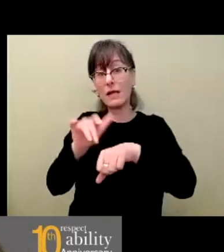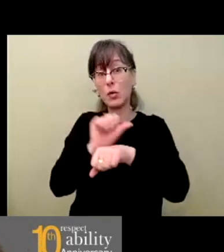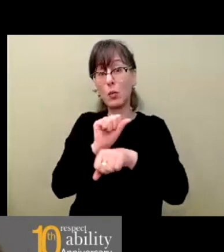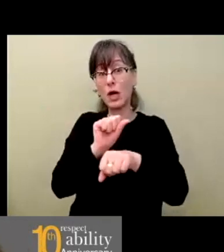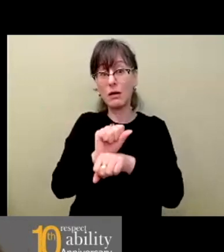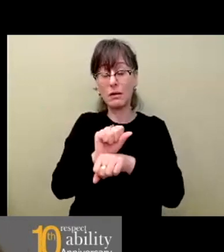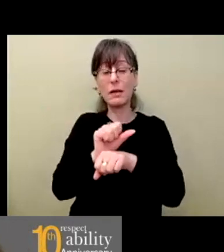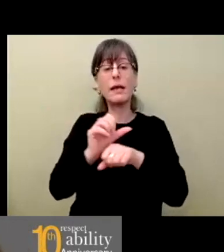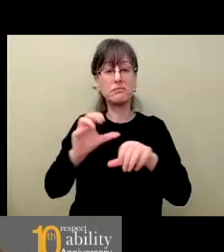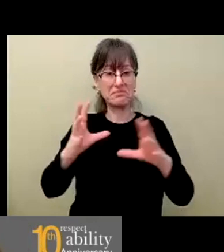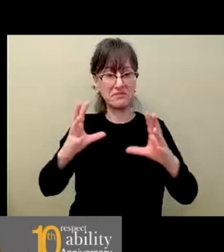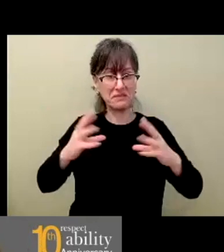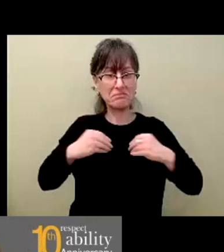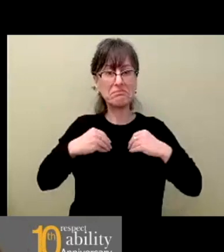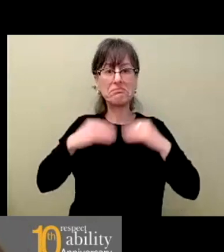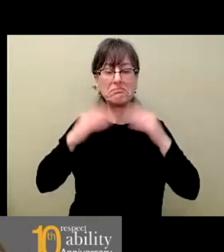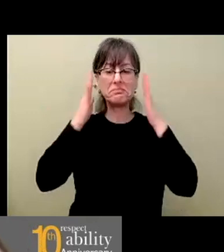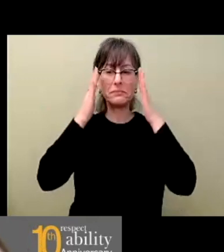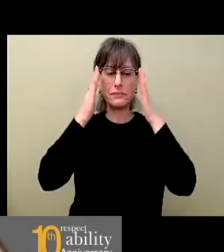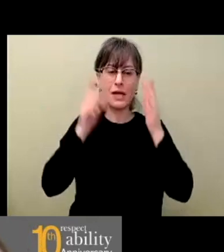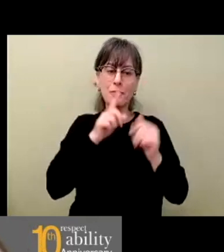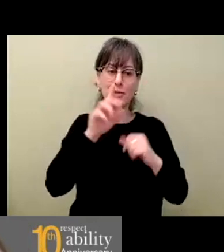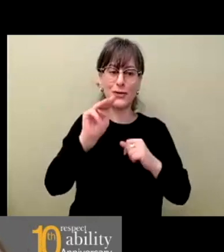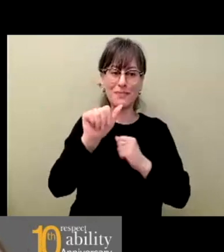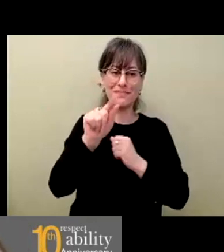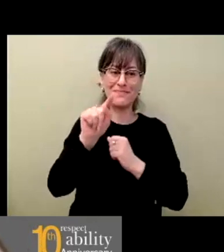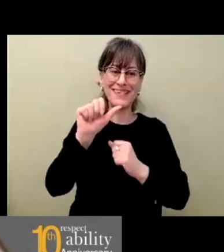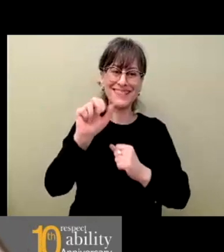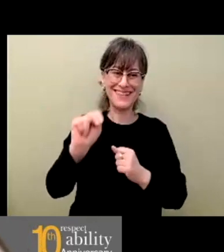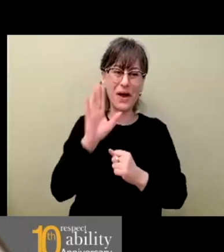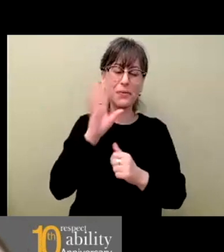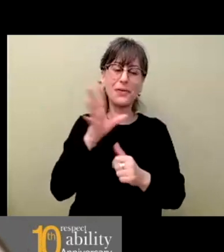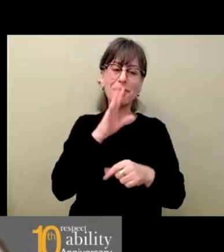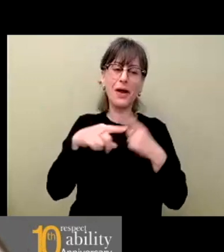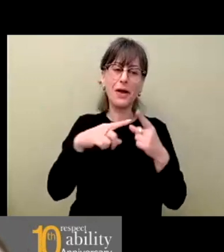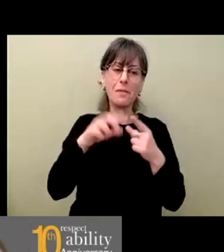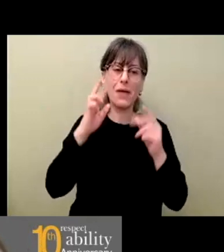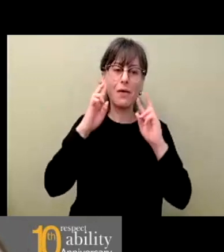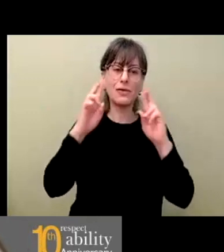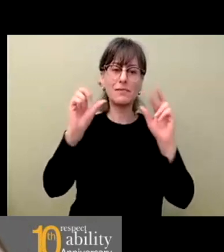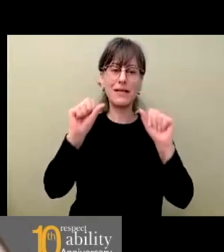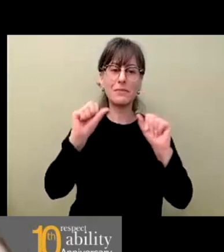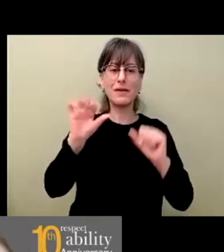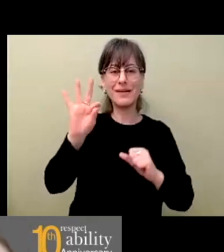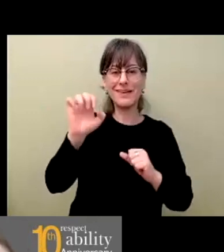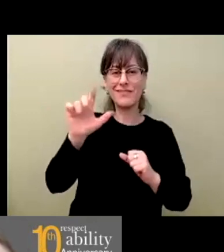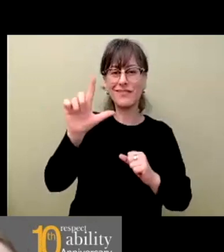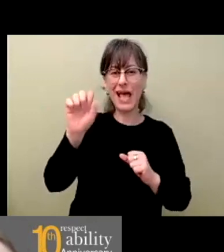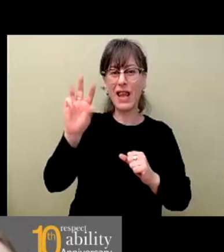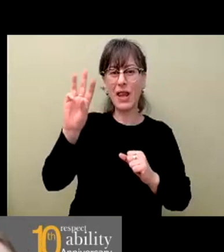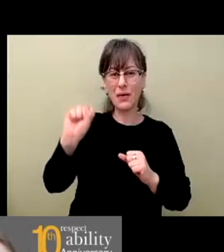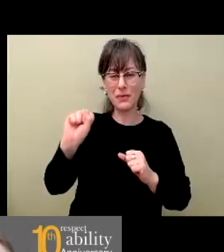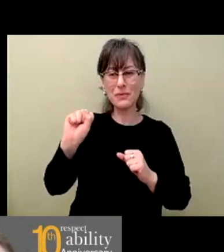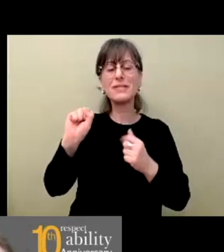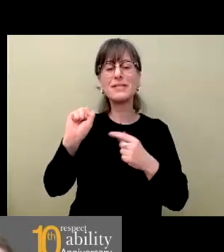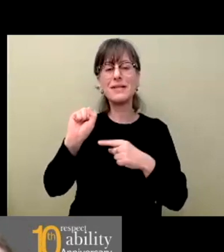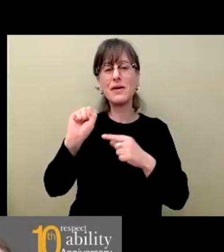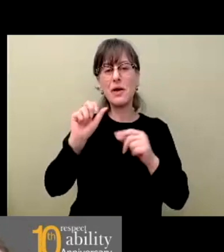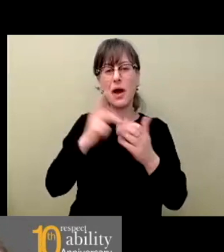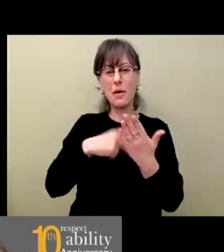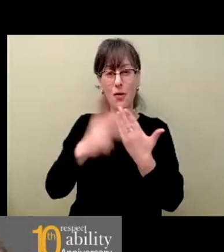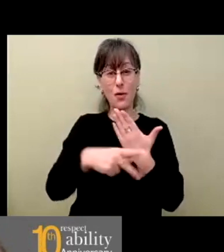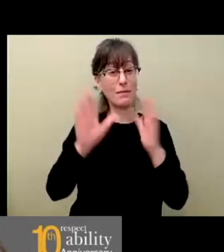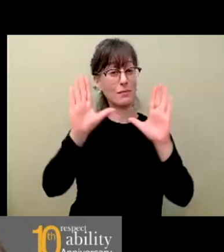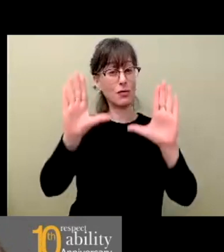also, I'm sure Matan is going to talk about our RespectAbility Fellows program, which I think would be another great opportunity for